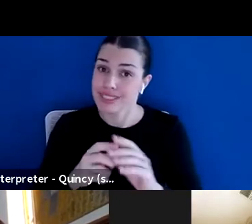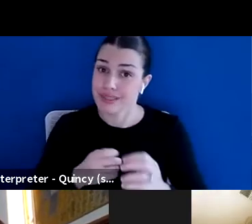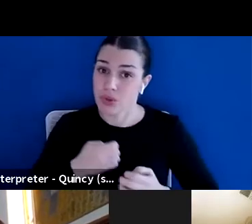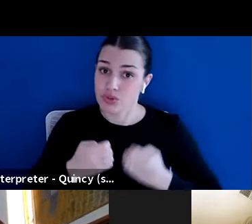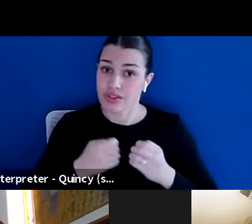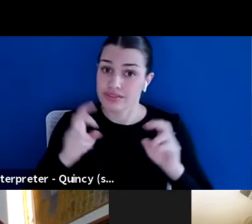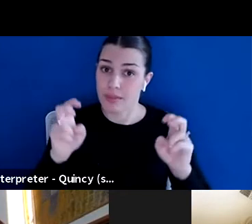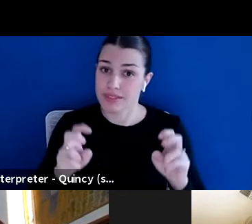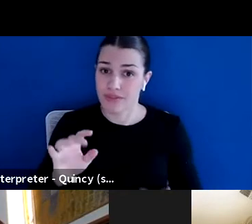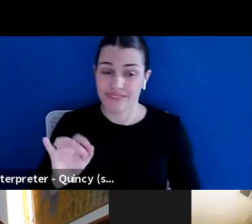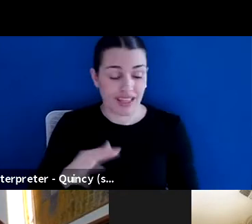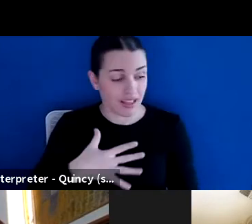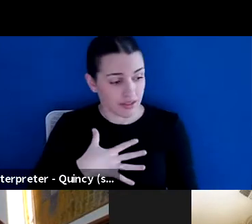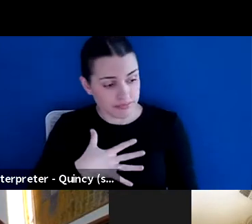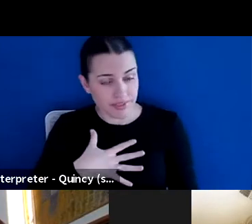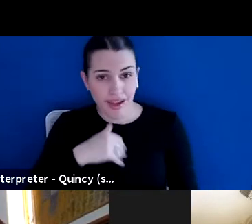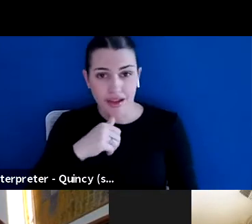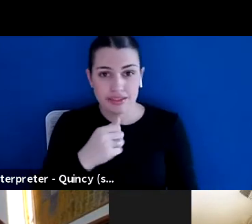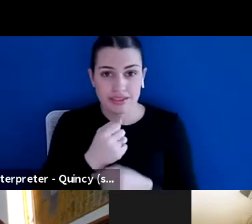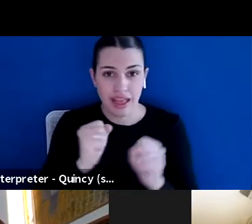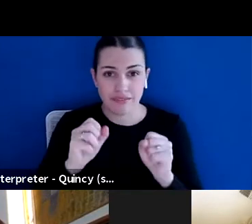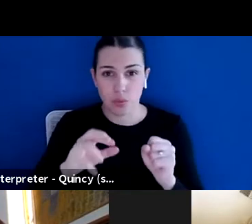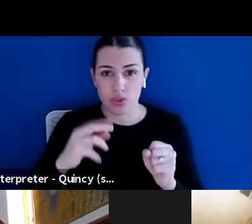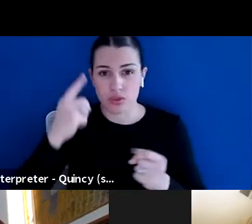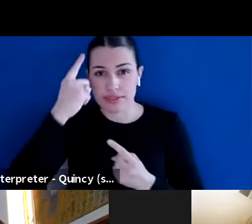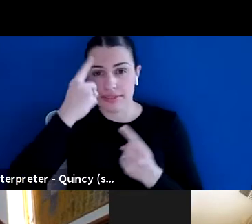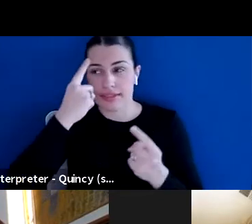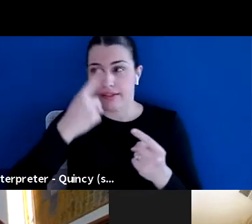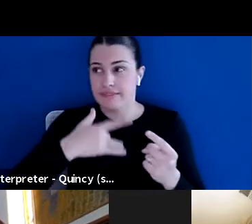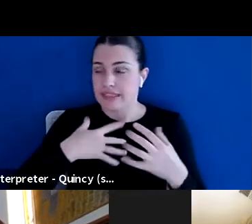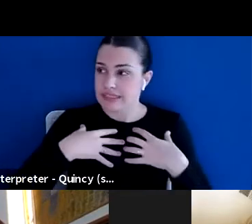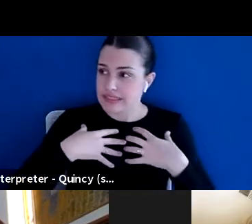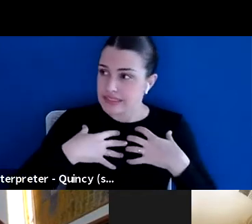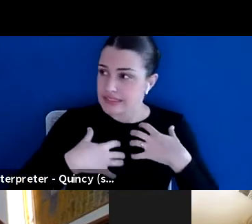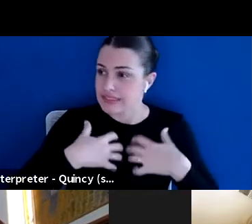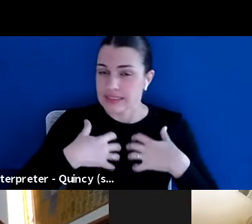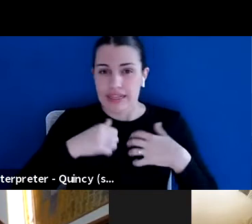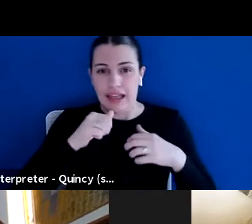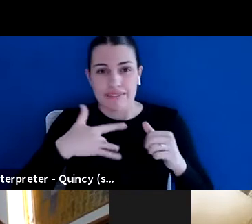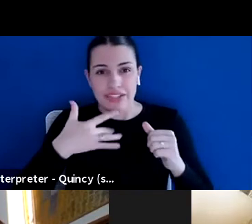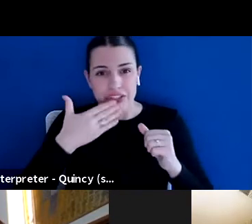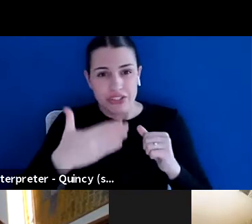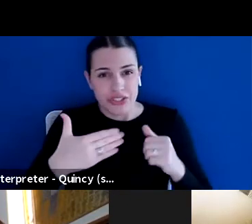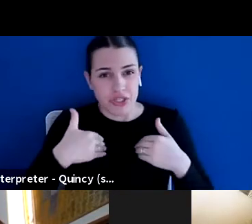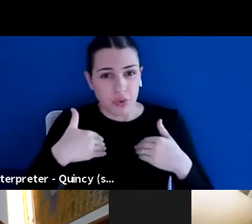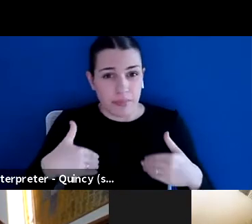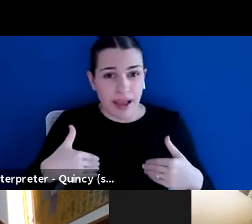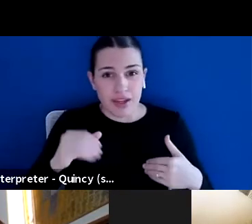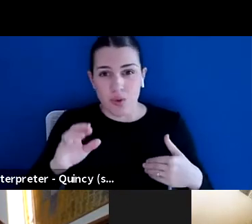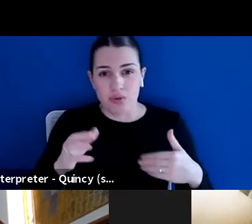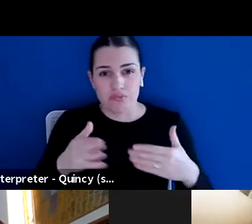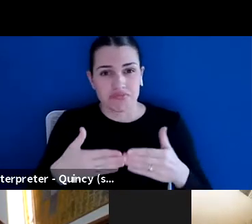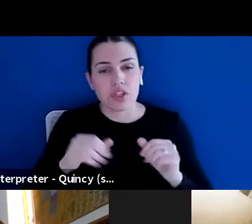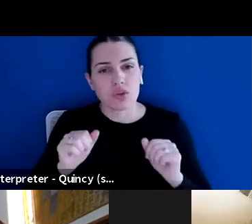you're feeling emotionally unsafe or anything that you start to think about makes you just not feel great in your body or whatever the case is, you can